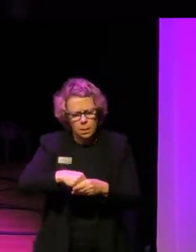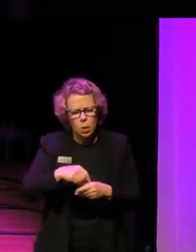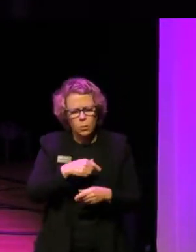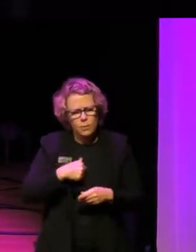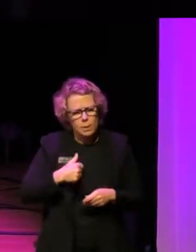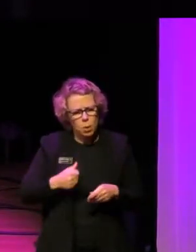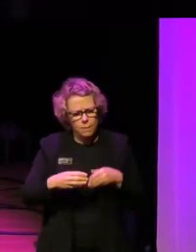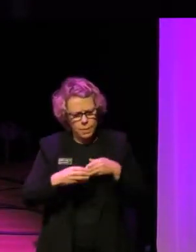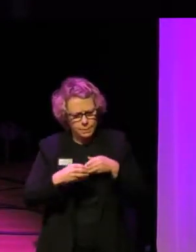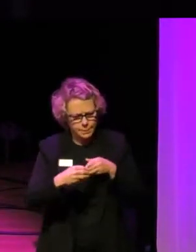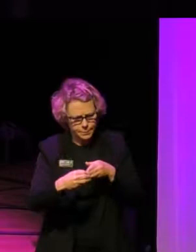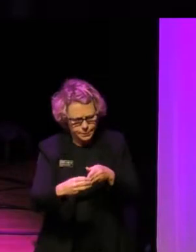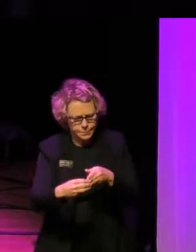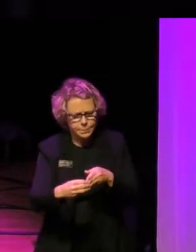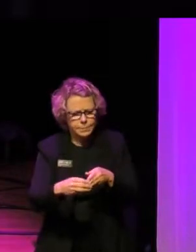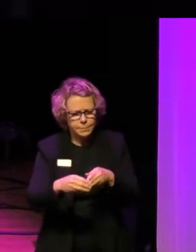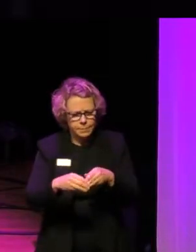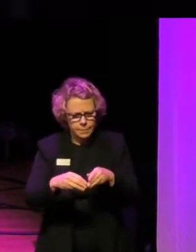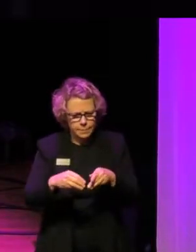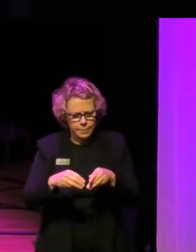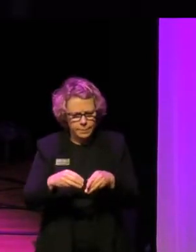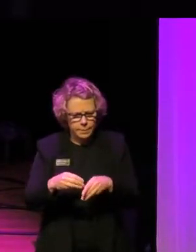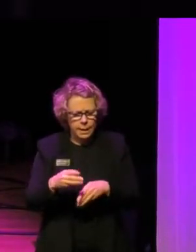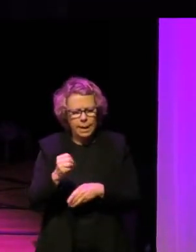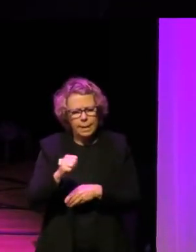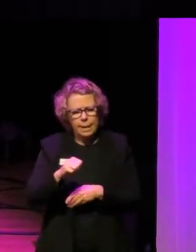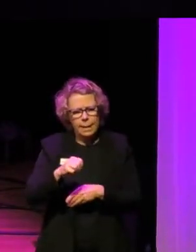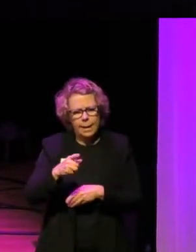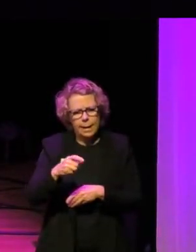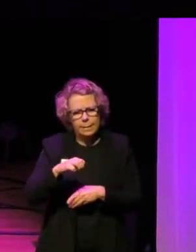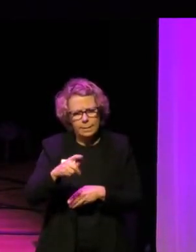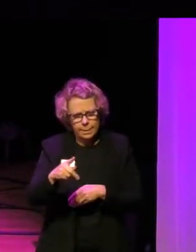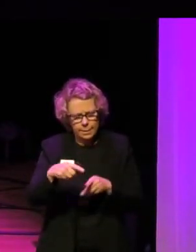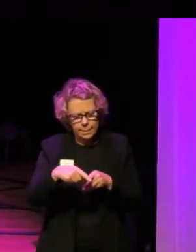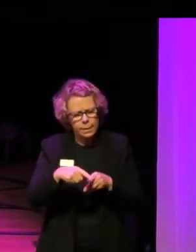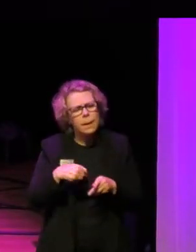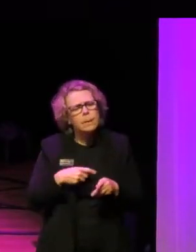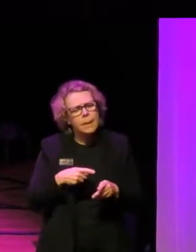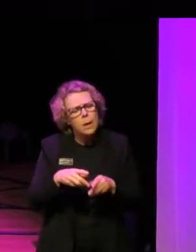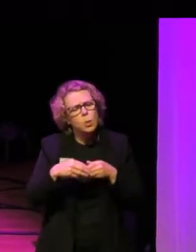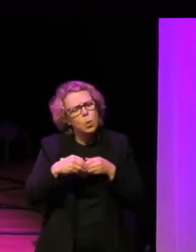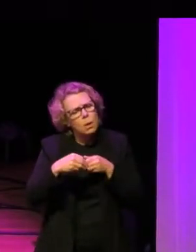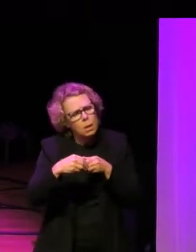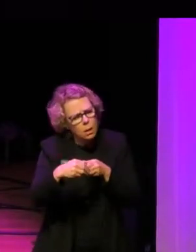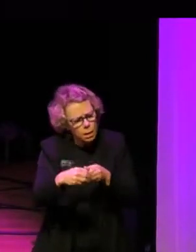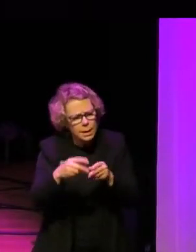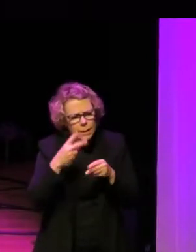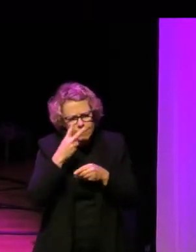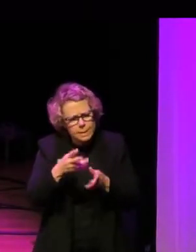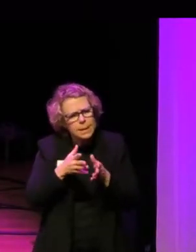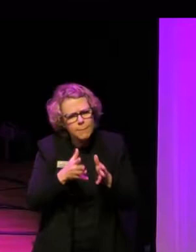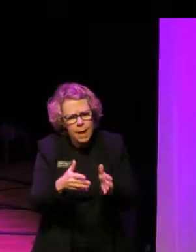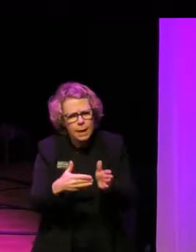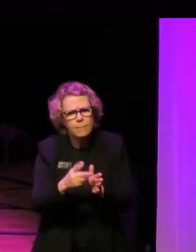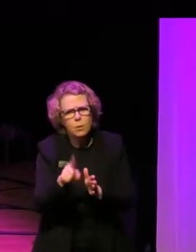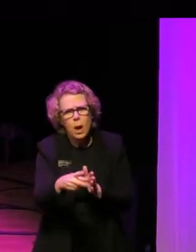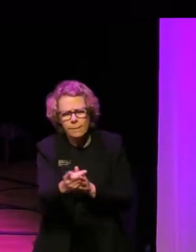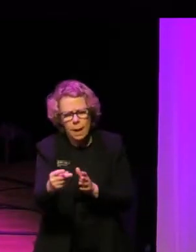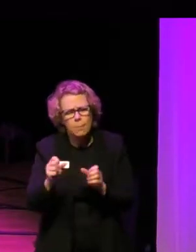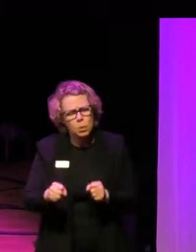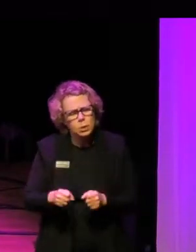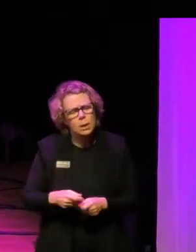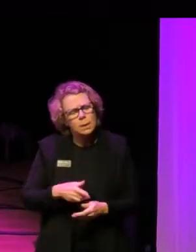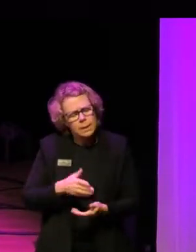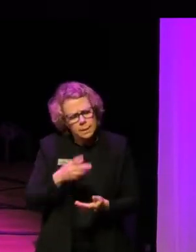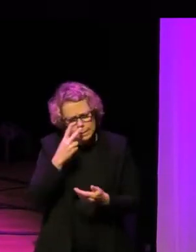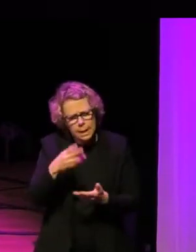ethically, which is make sure that as you lead, you do the right things, the right way, because the right